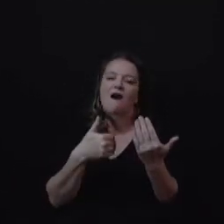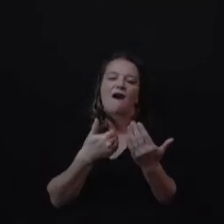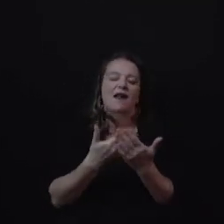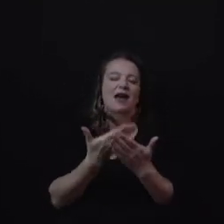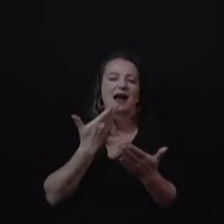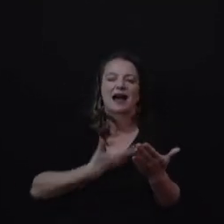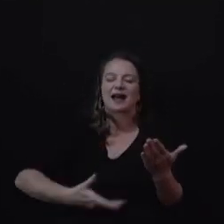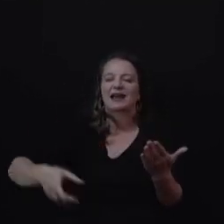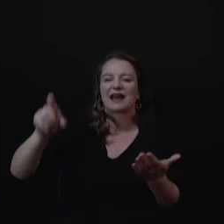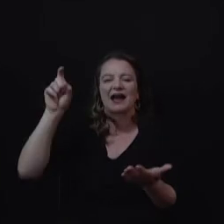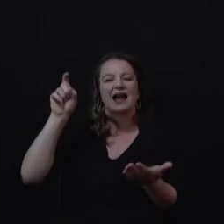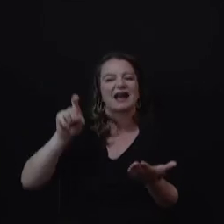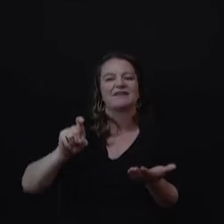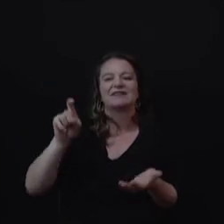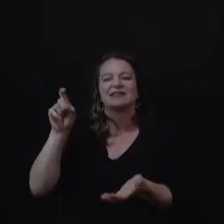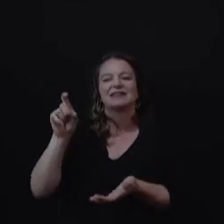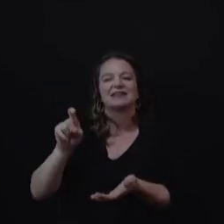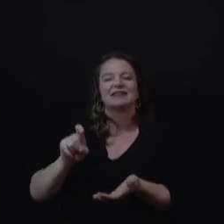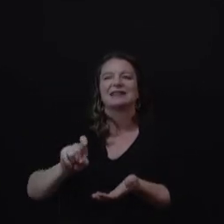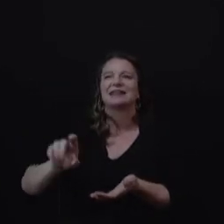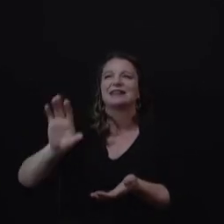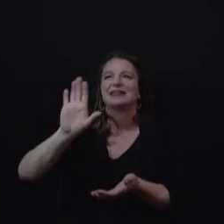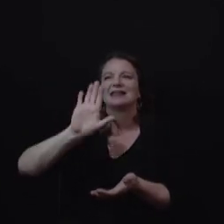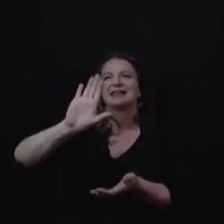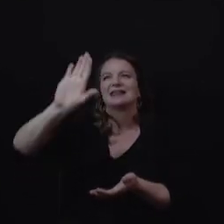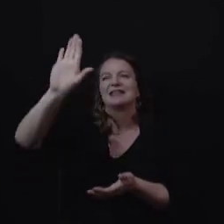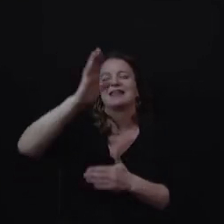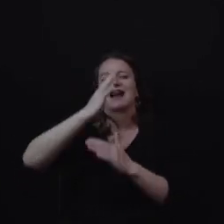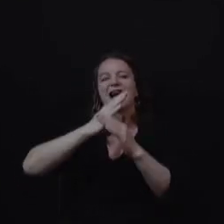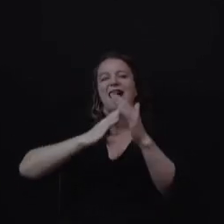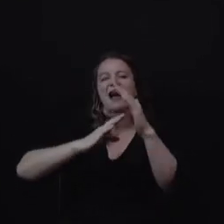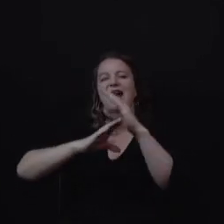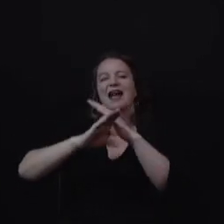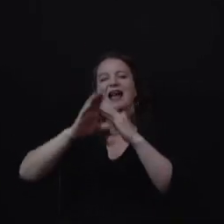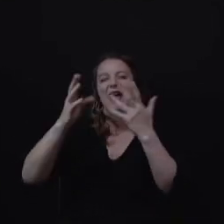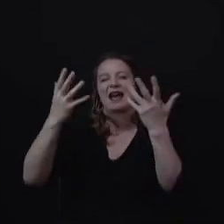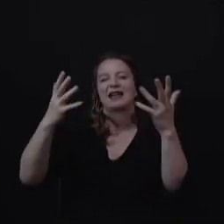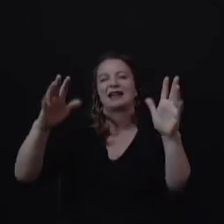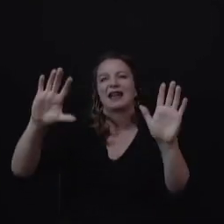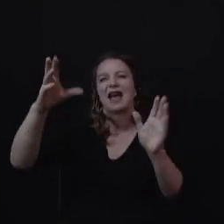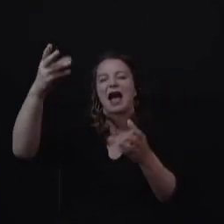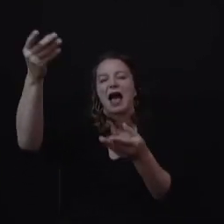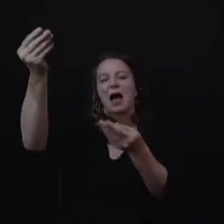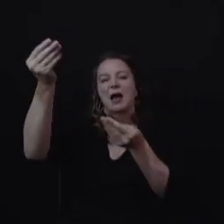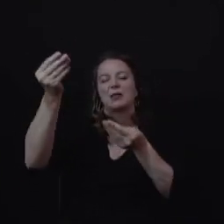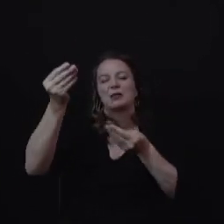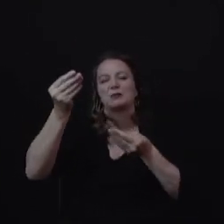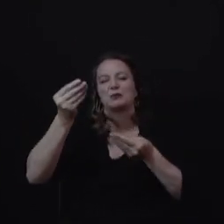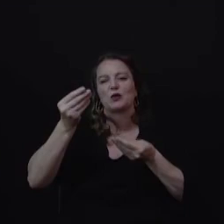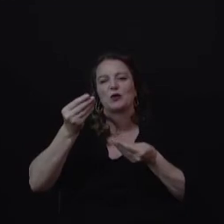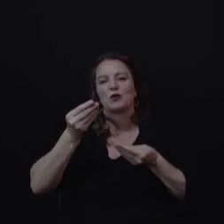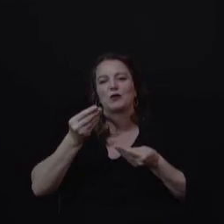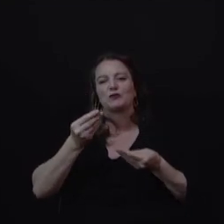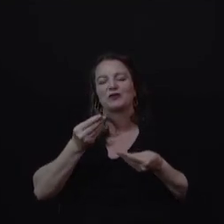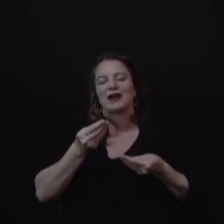All I have needed, thy hand has